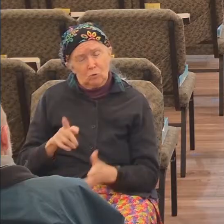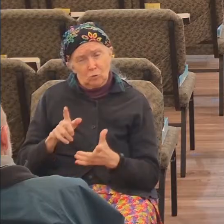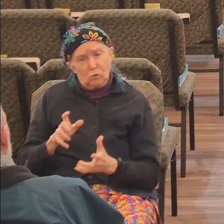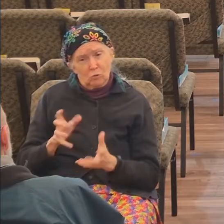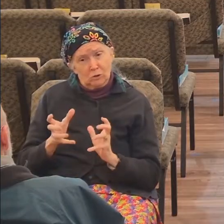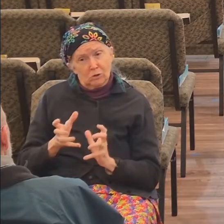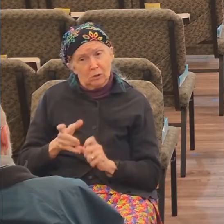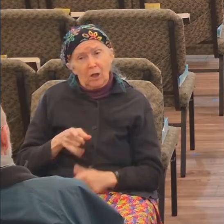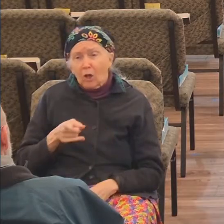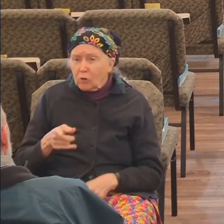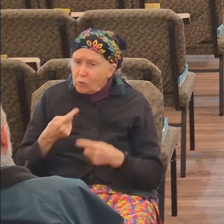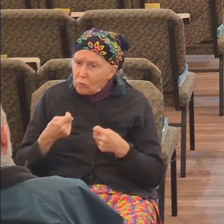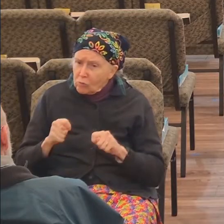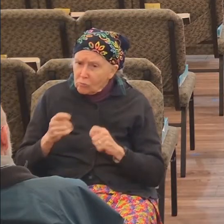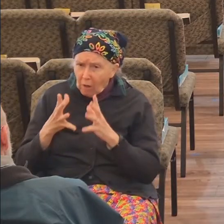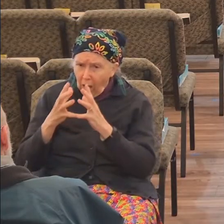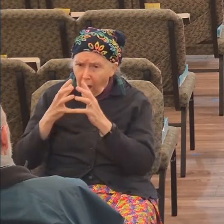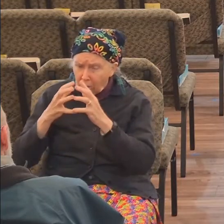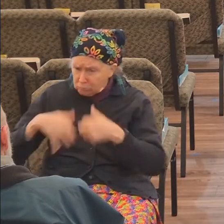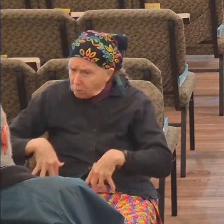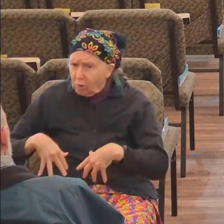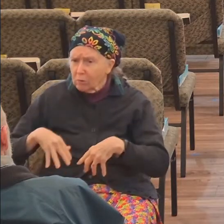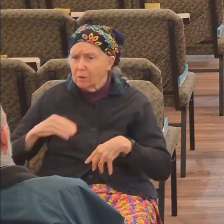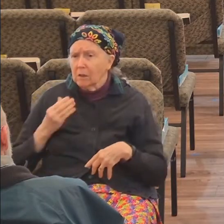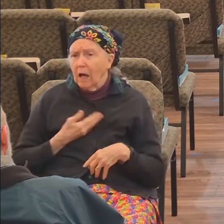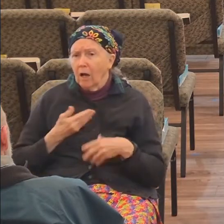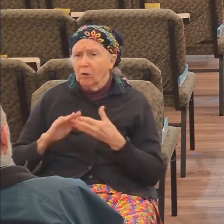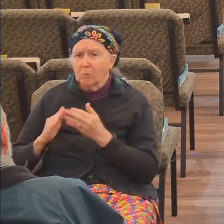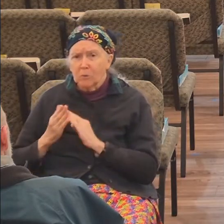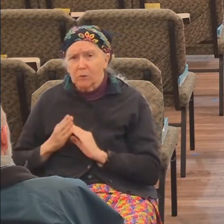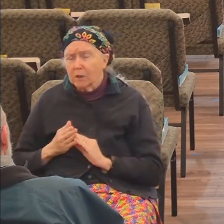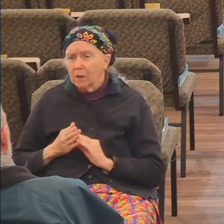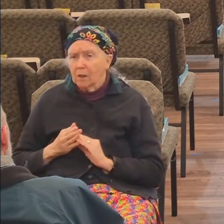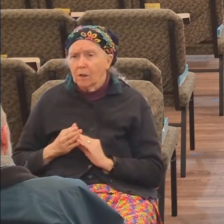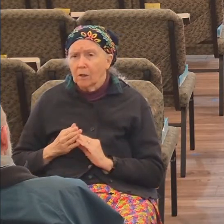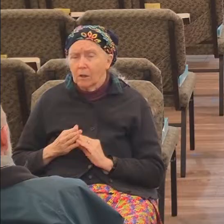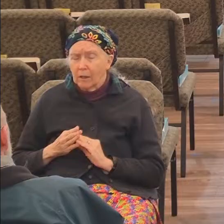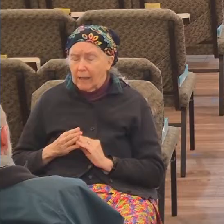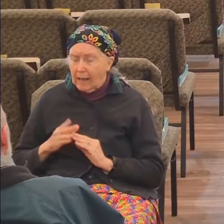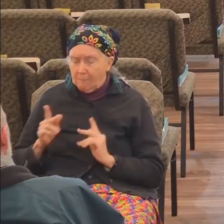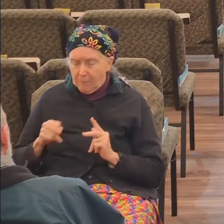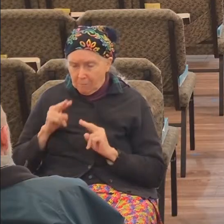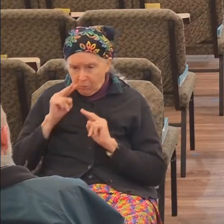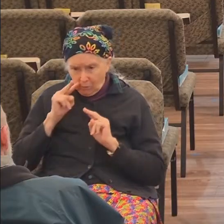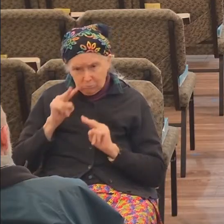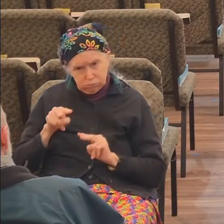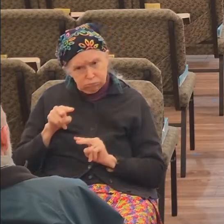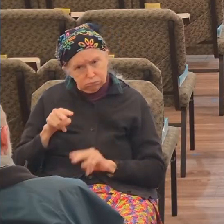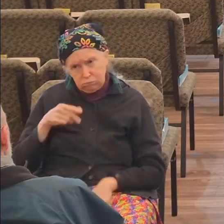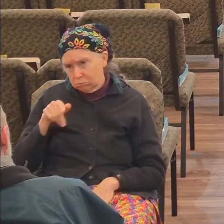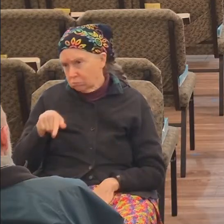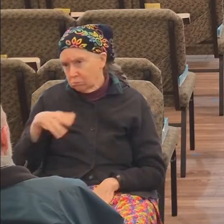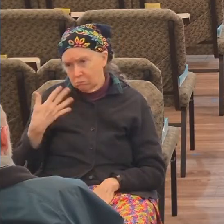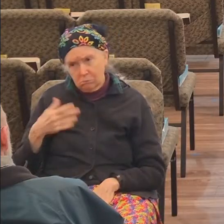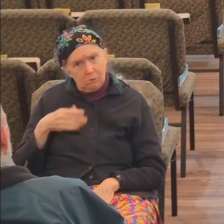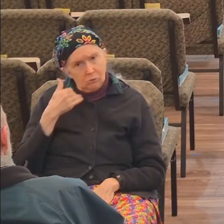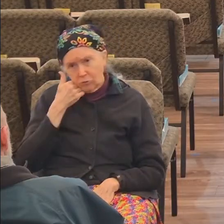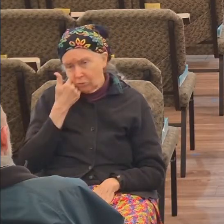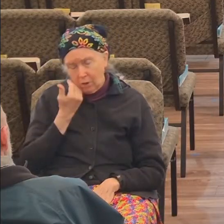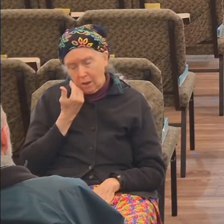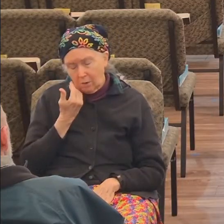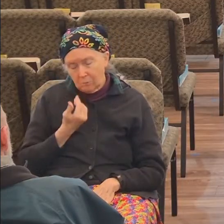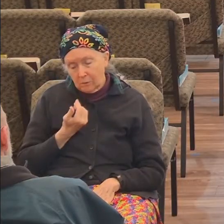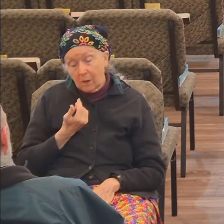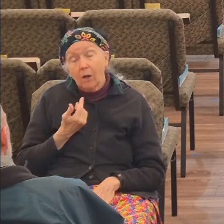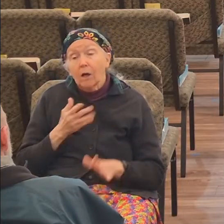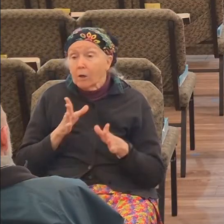you were trying to tear the whole thing down, and you would be seen or be looked upon with shame. Okay. And so, when we talk about